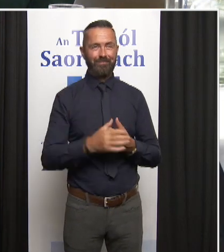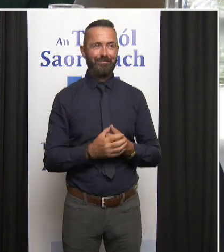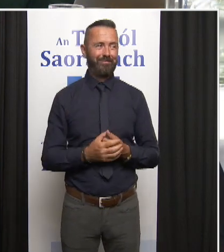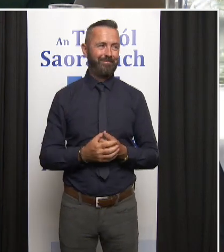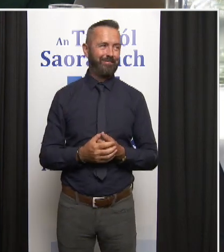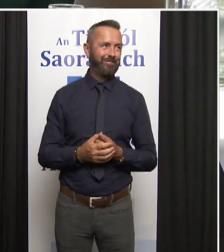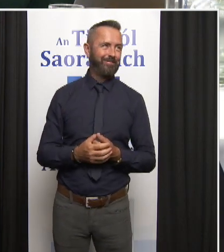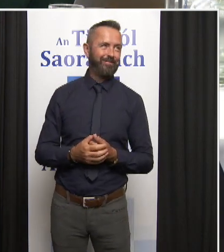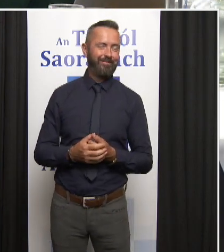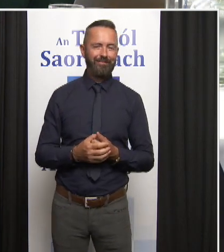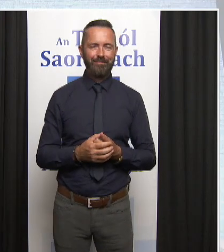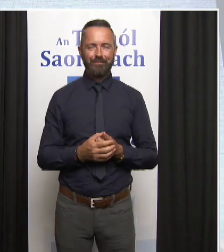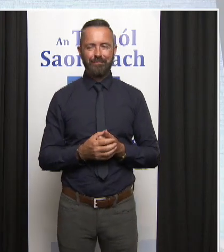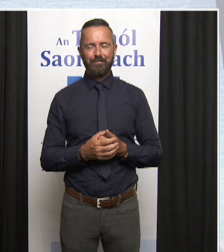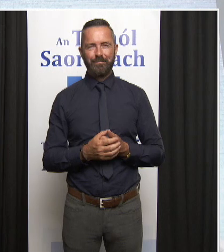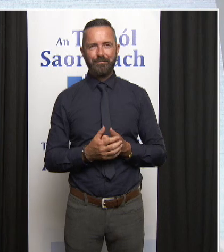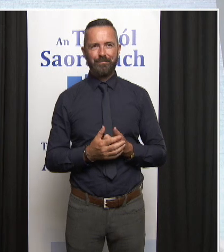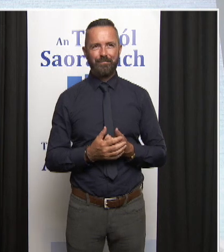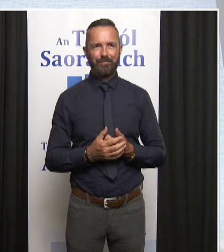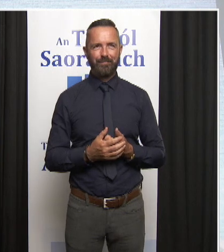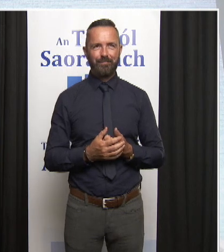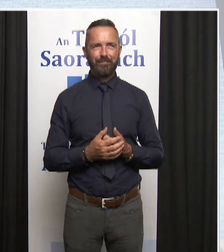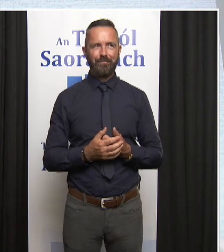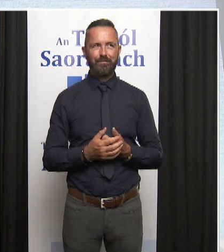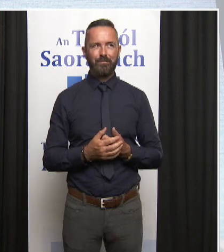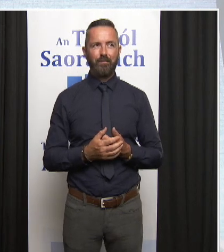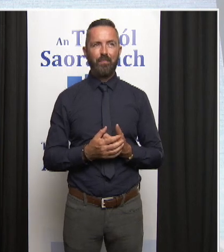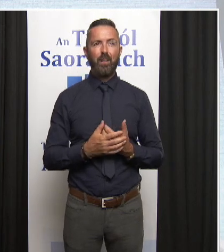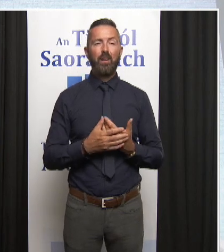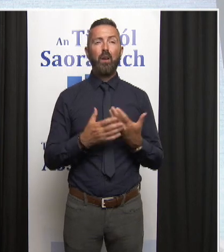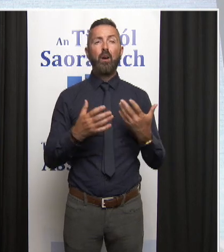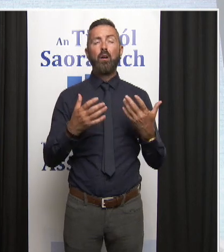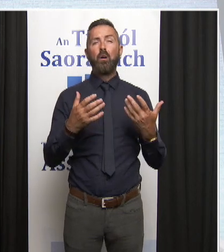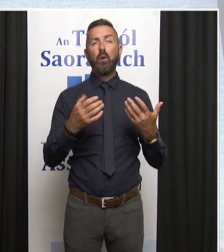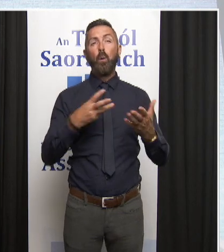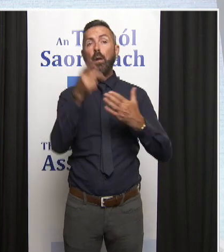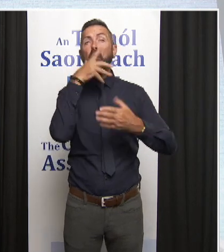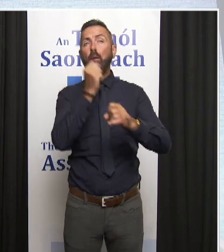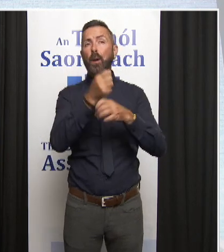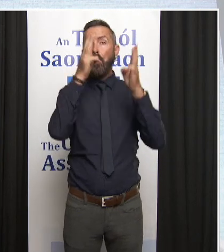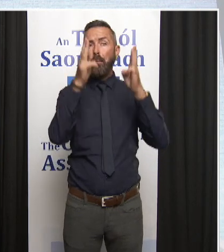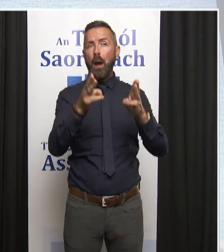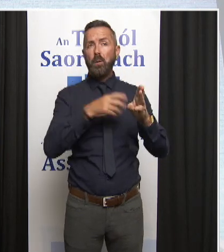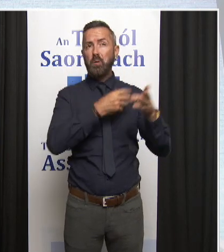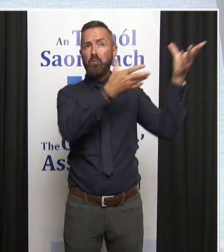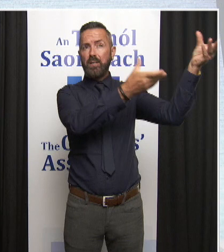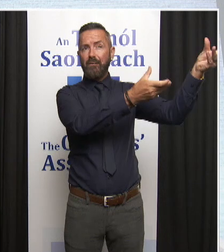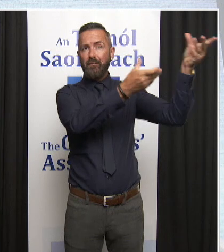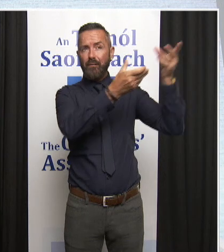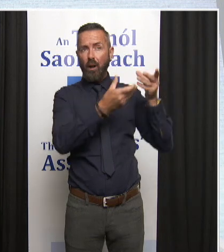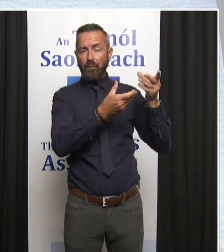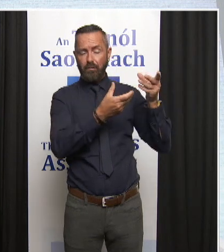With regard to the powers to be devolved to the DEM, we noted